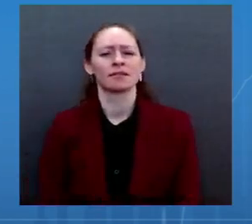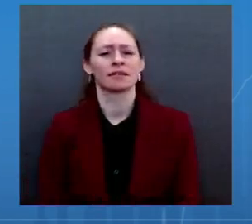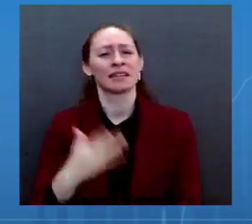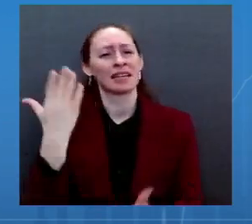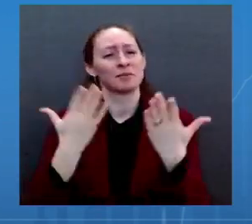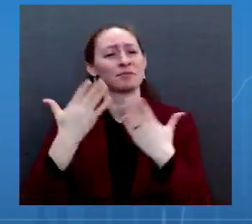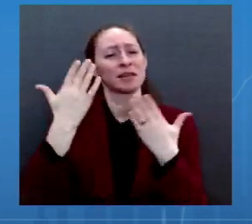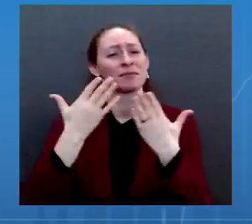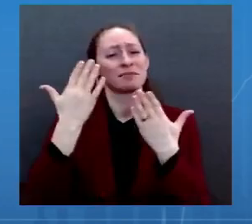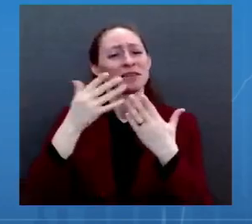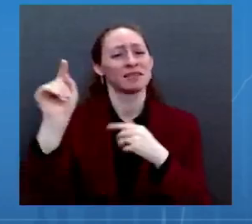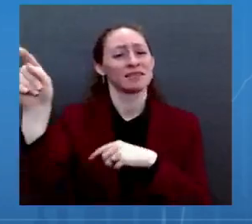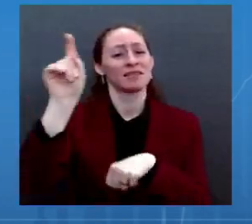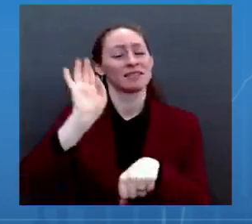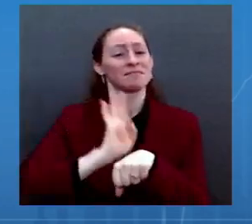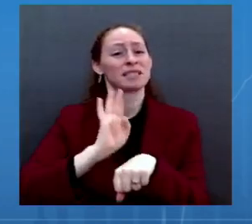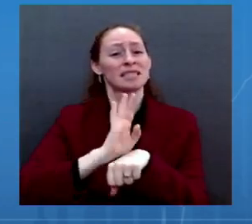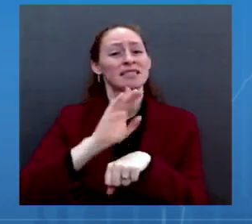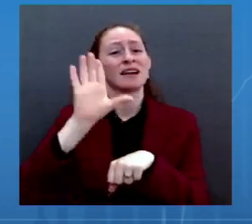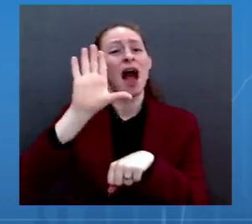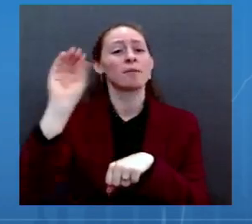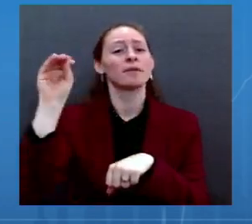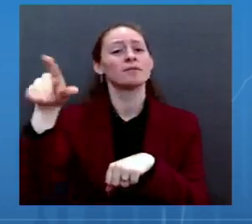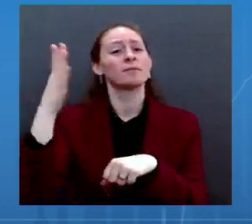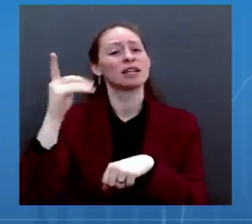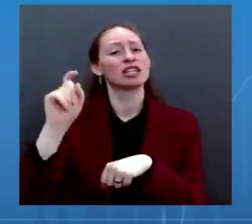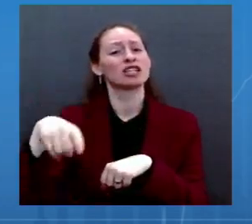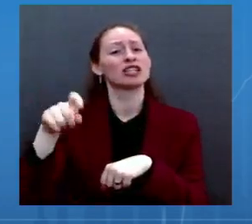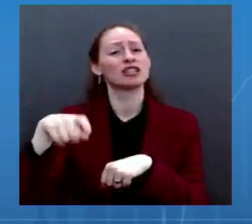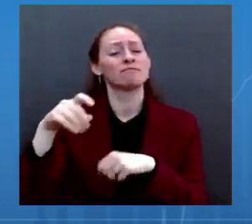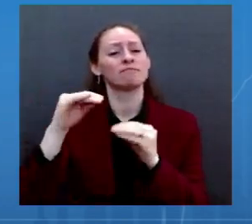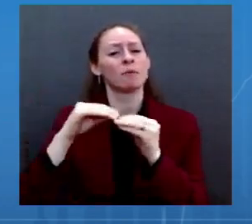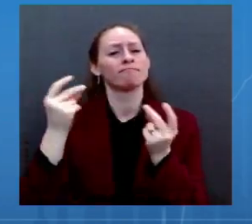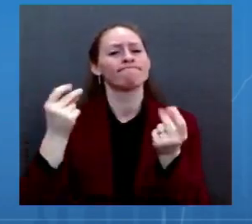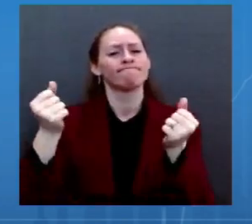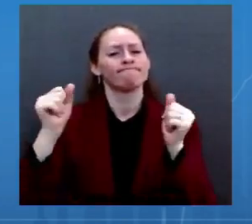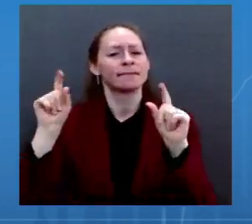you. Dr. Wolinski, do you want to clarify